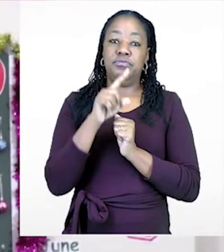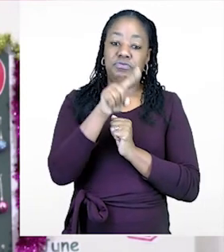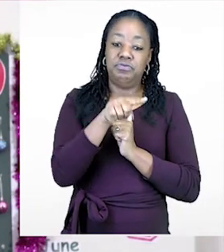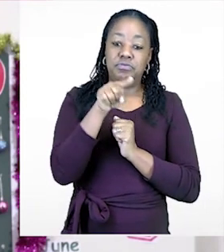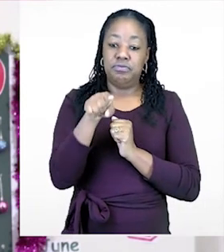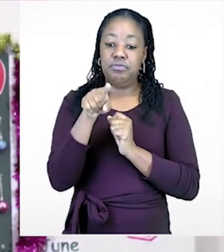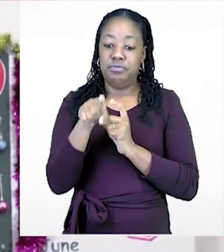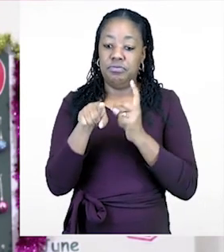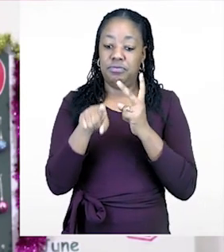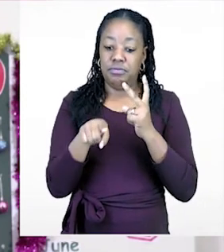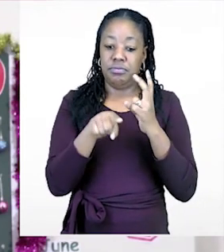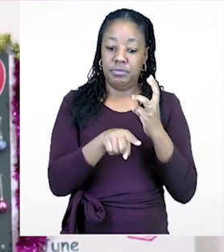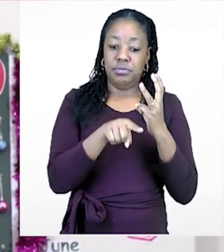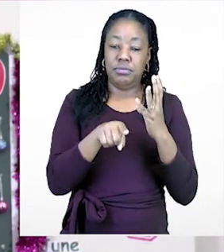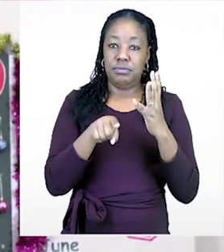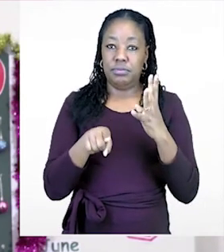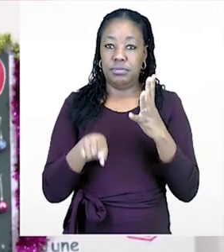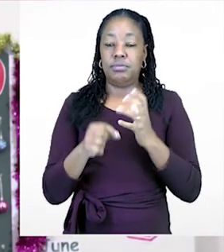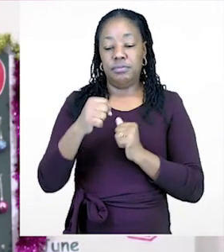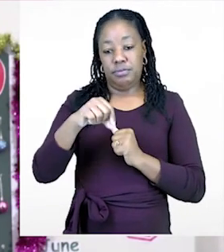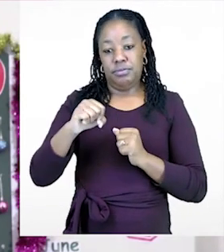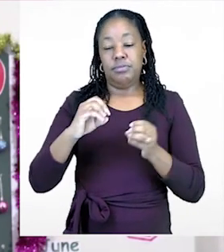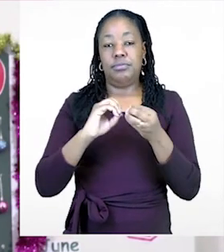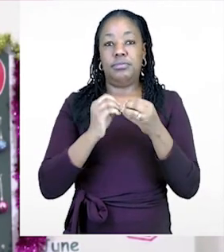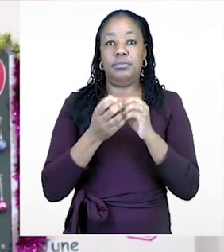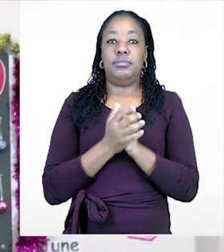counting and say it out loud as well if you